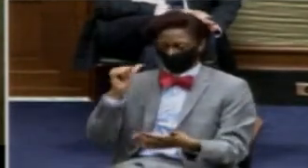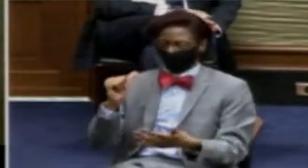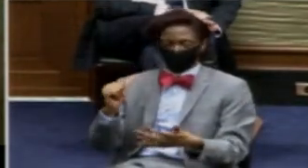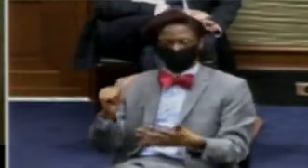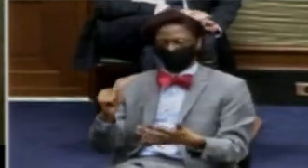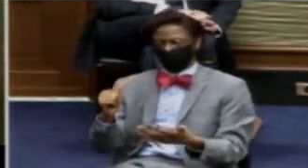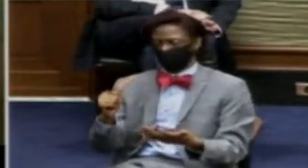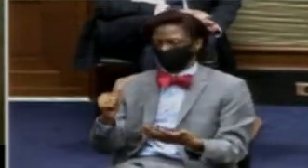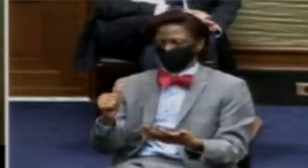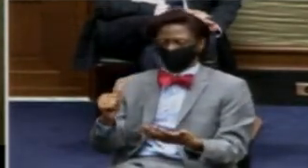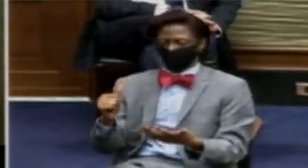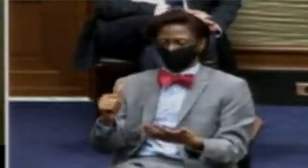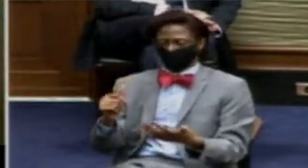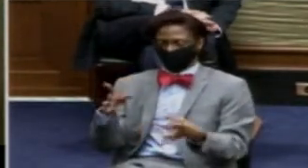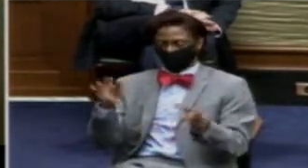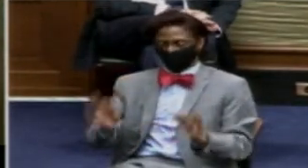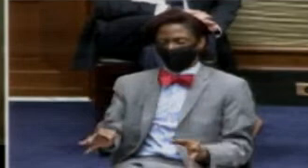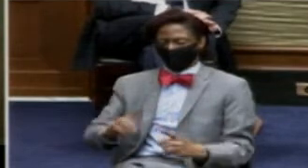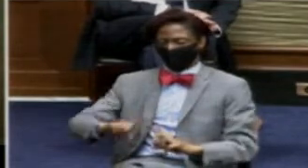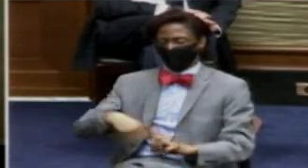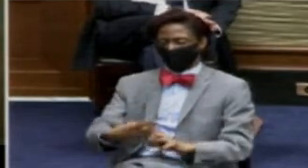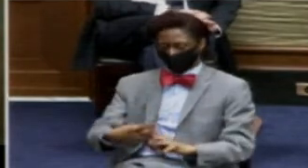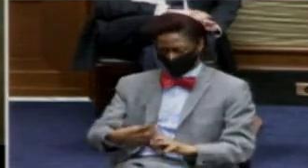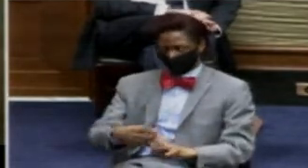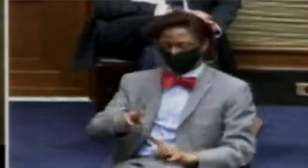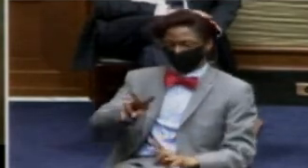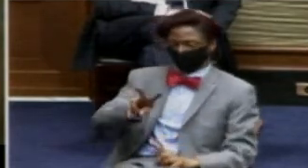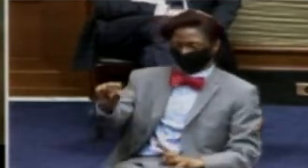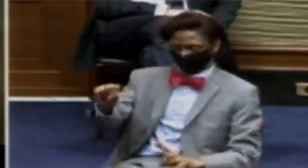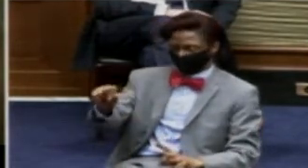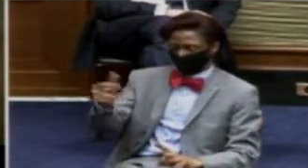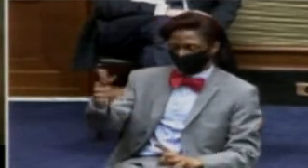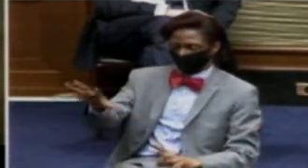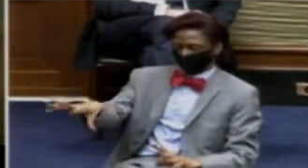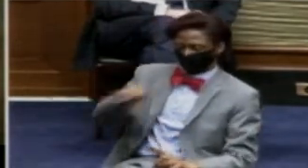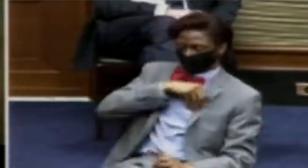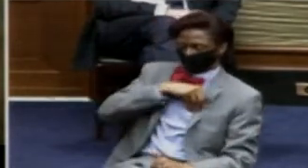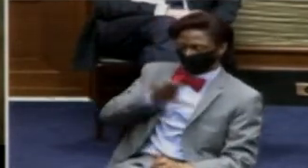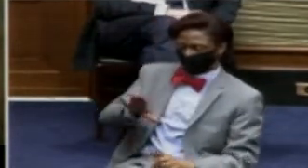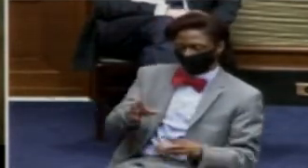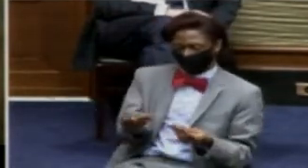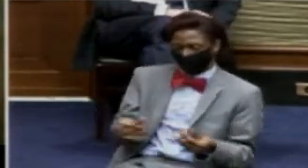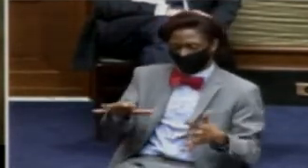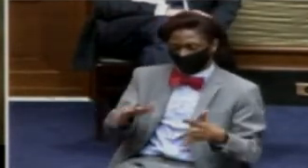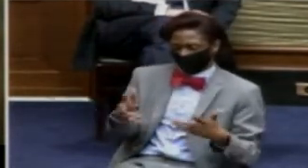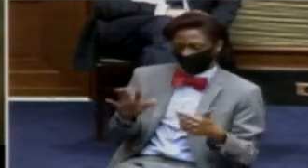settled situation, with Virginia having accepted back the portion of land that it